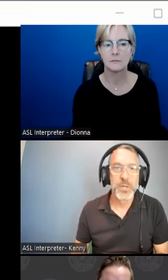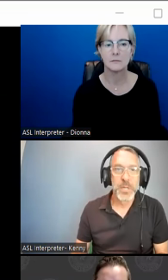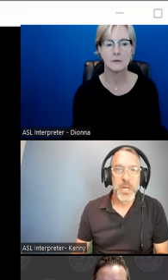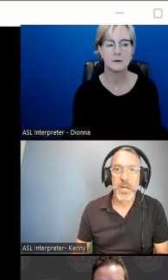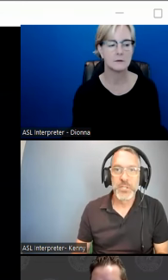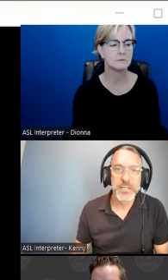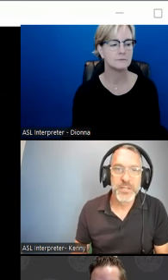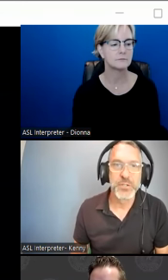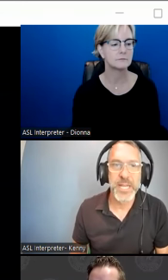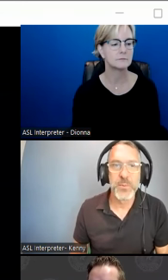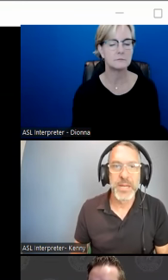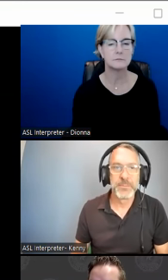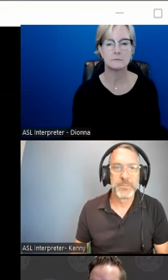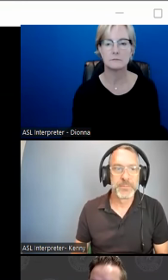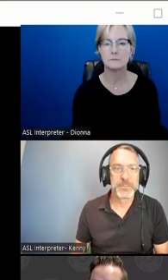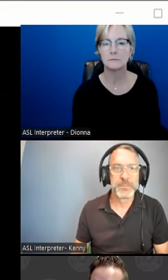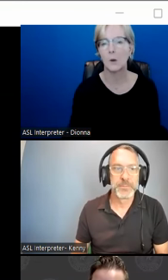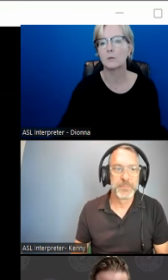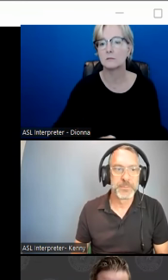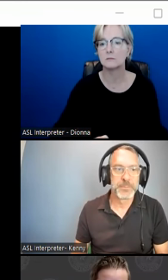there. So Chase, if you'll take it away.